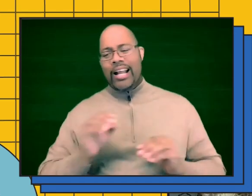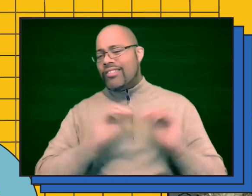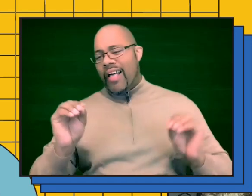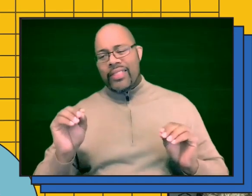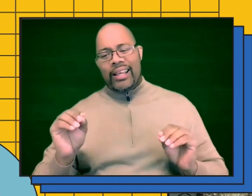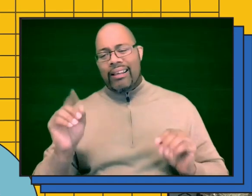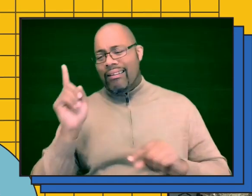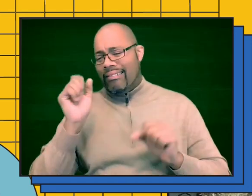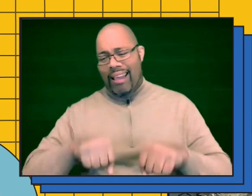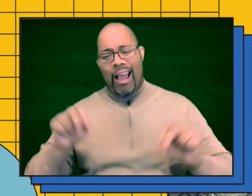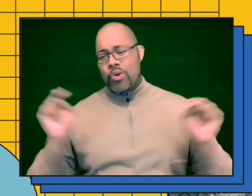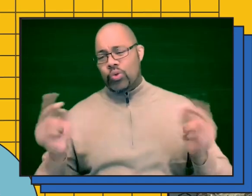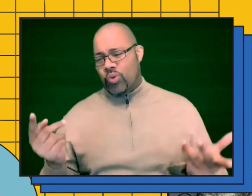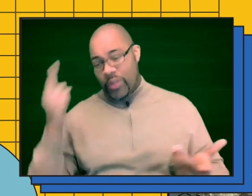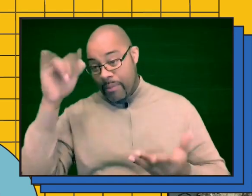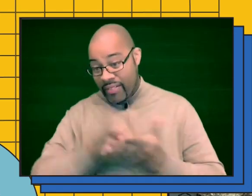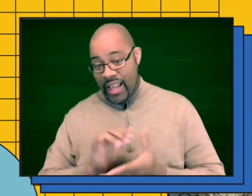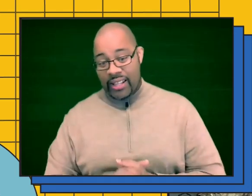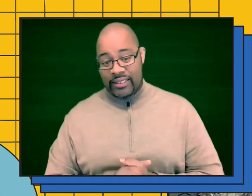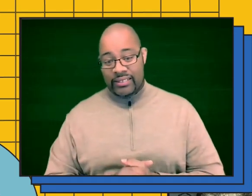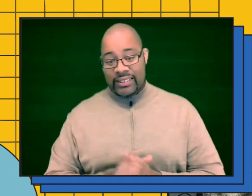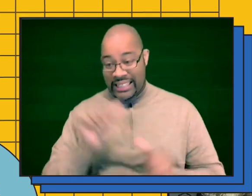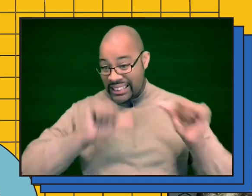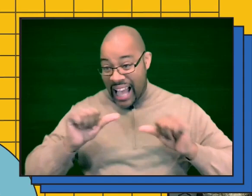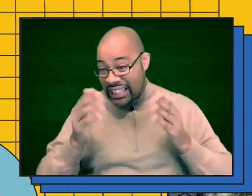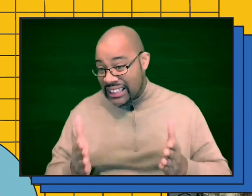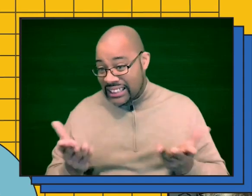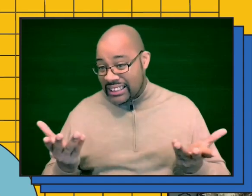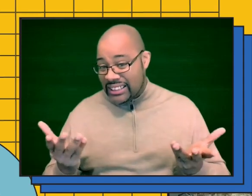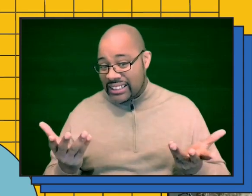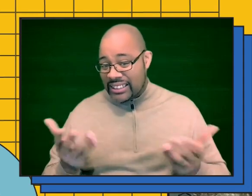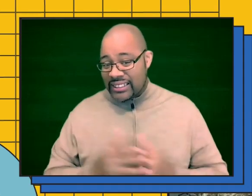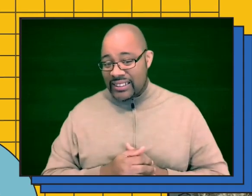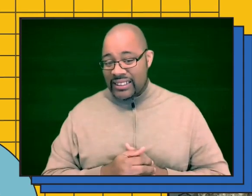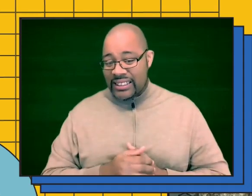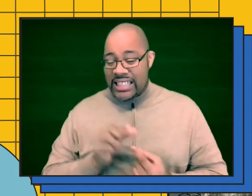Nothing is objective. And think about it. Scientists,